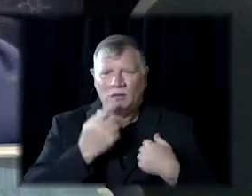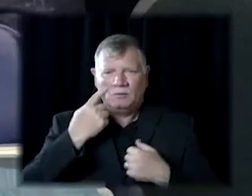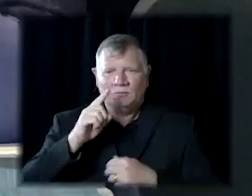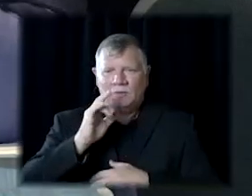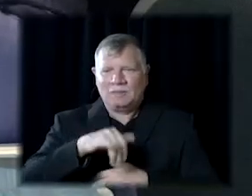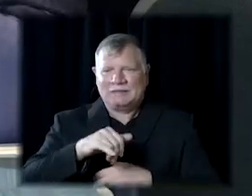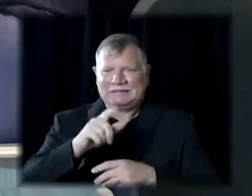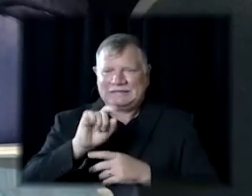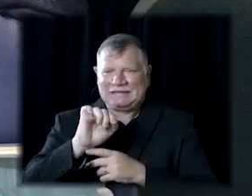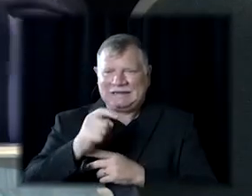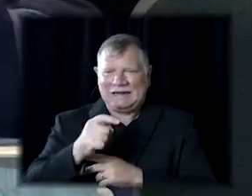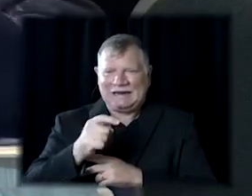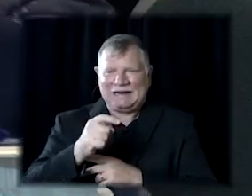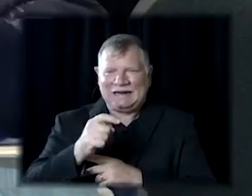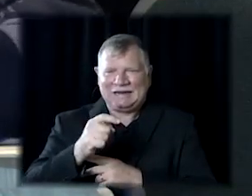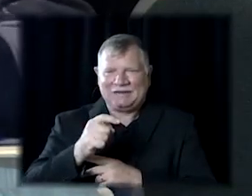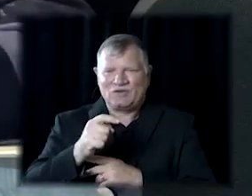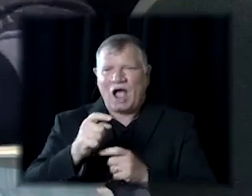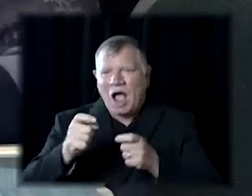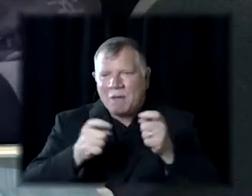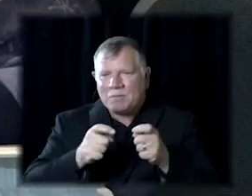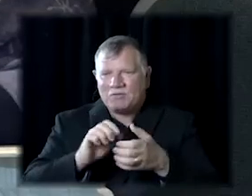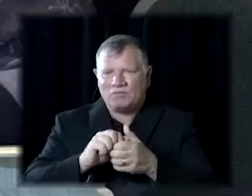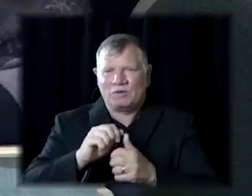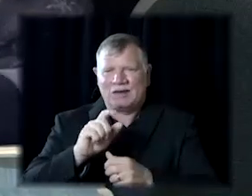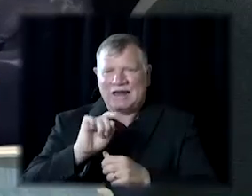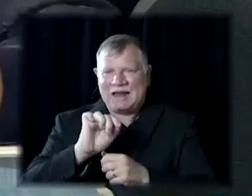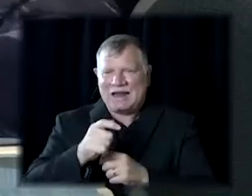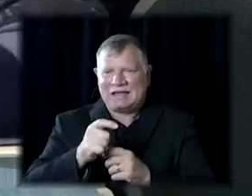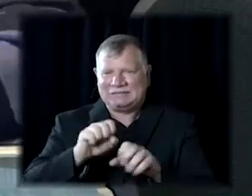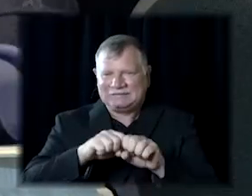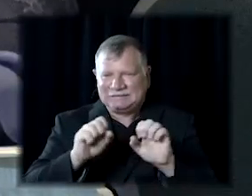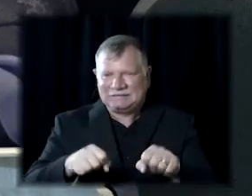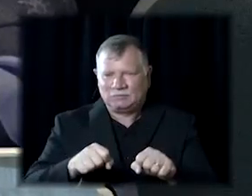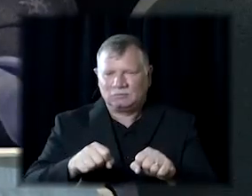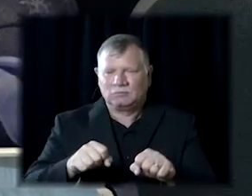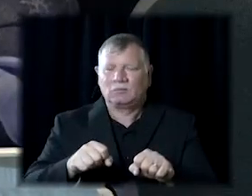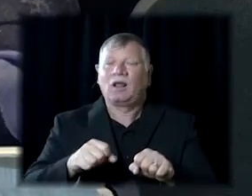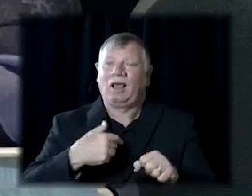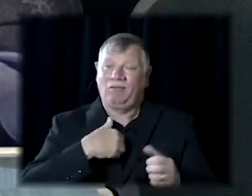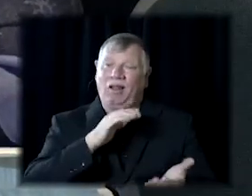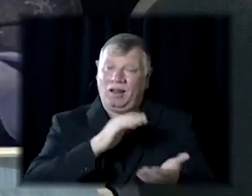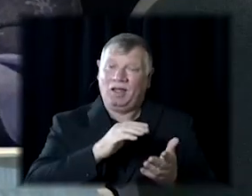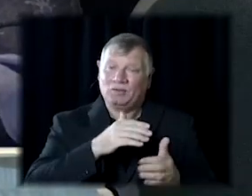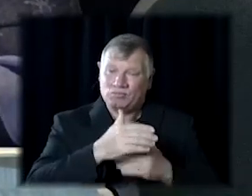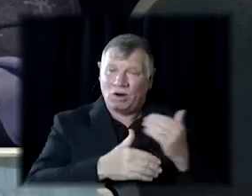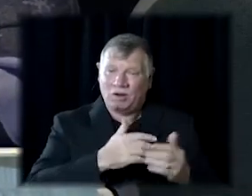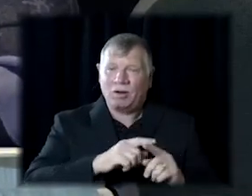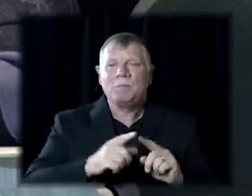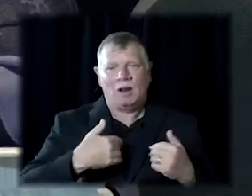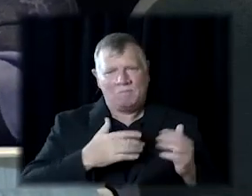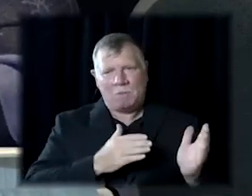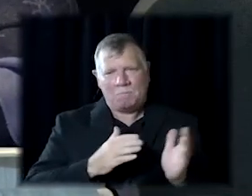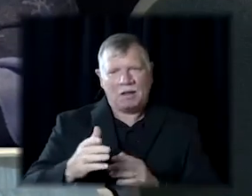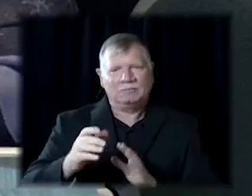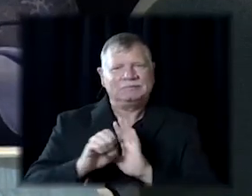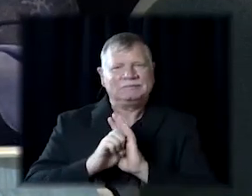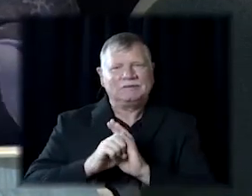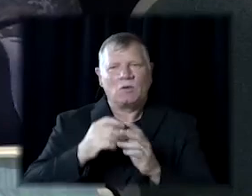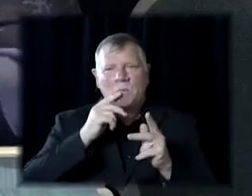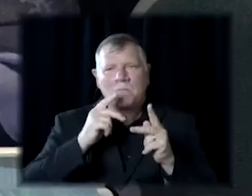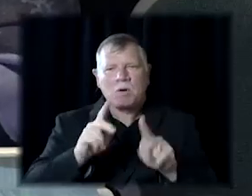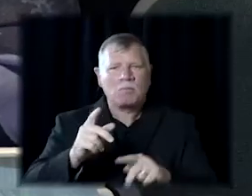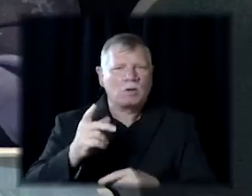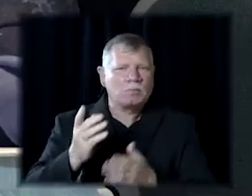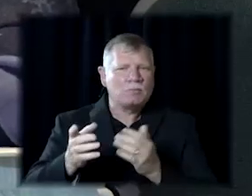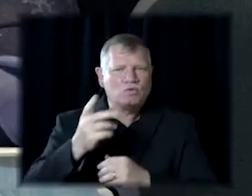of taxation, of the administration of the tax system, there's been less progress, although plans are underway. For example, in permitting, you've